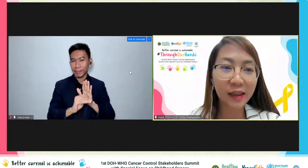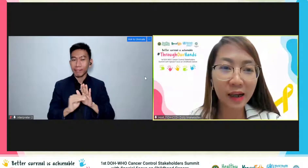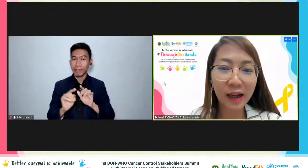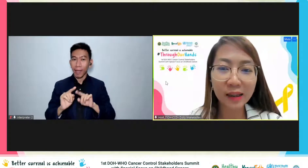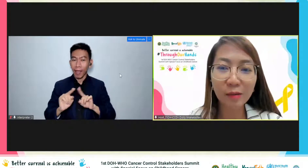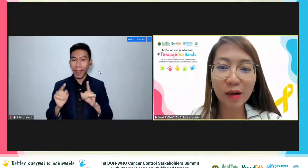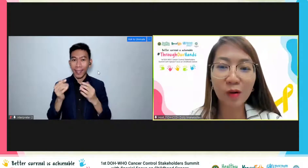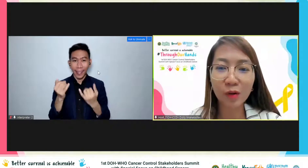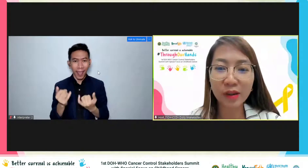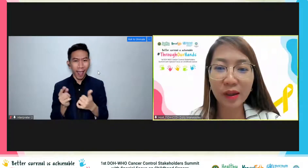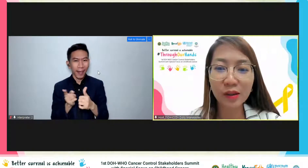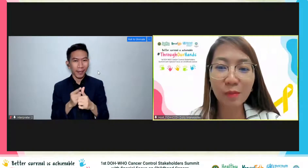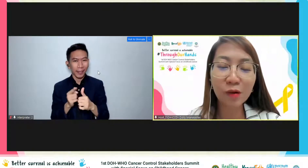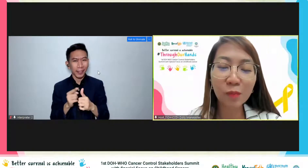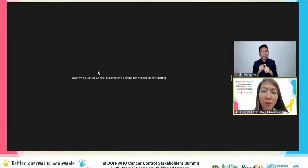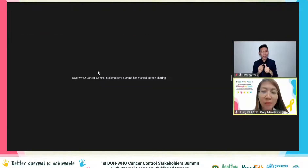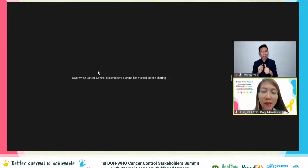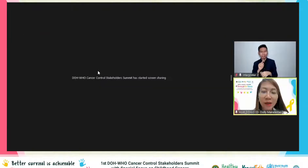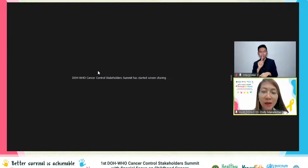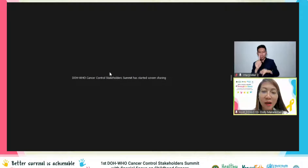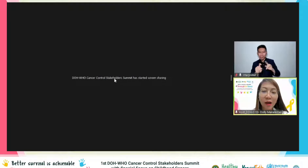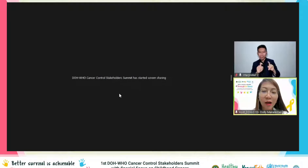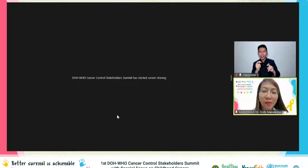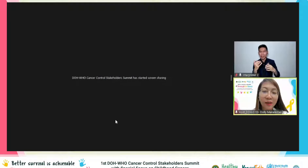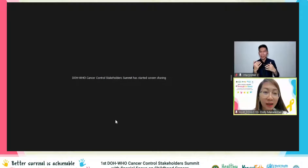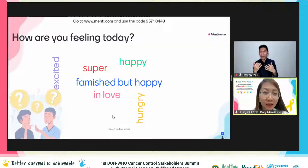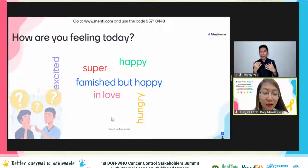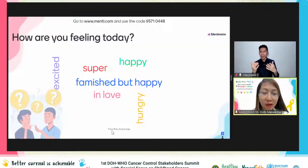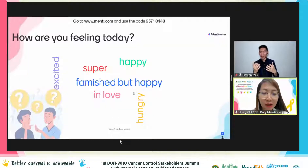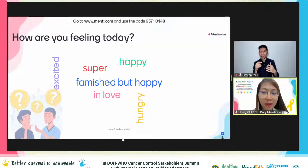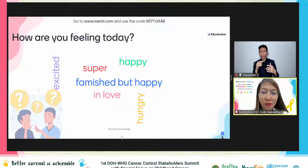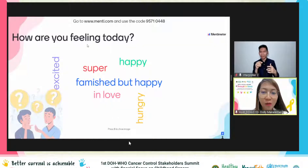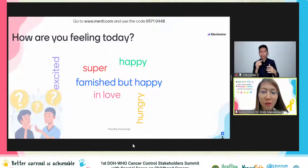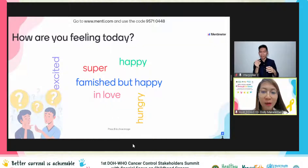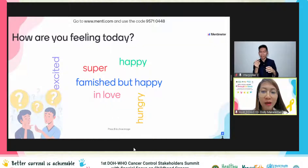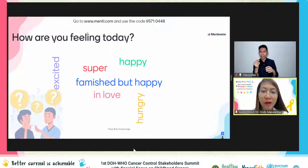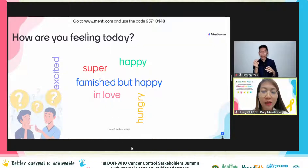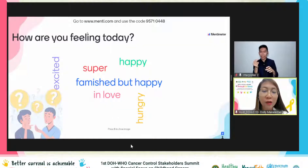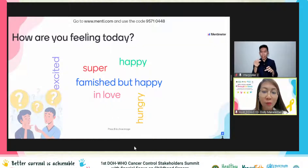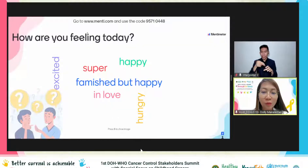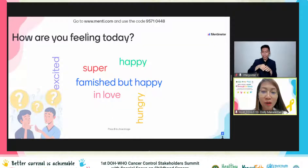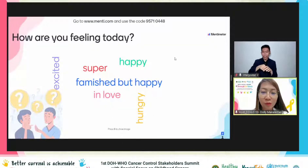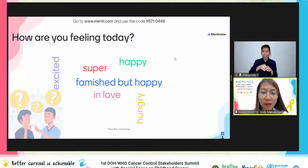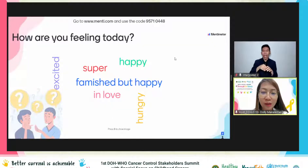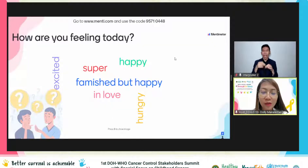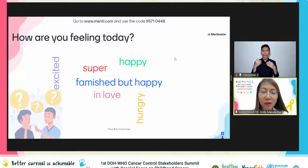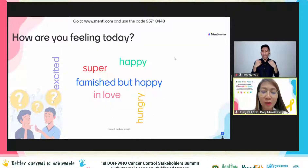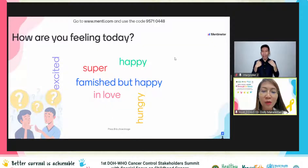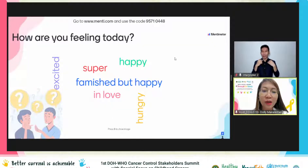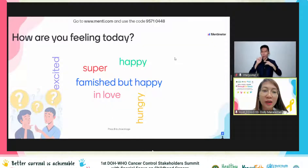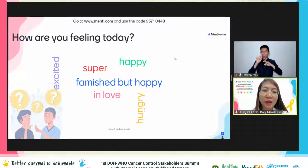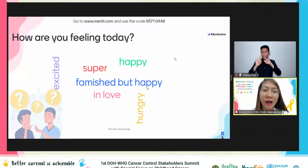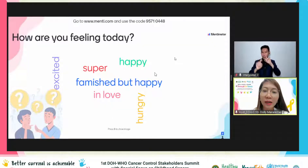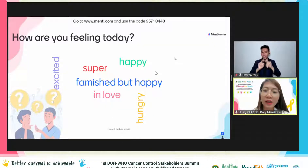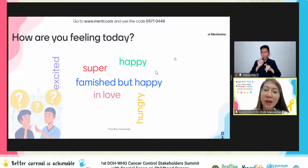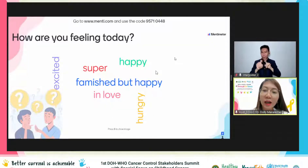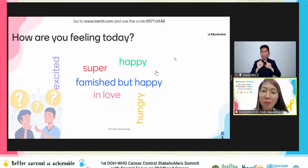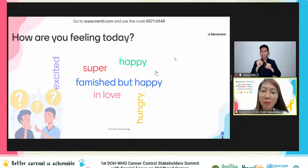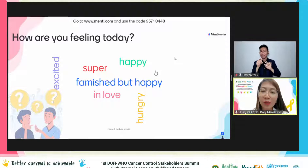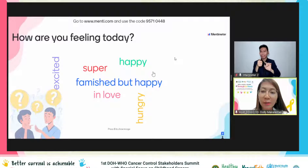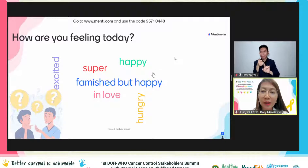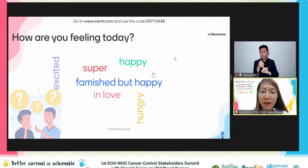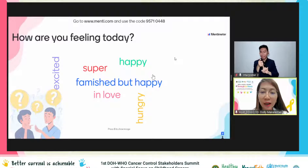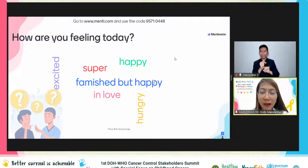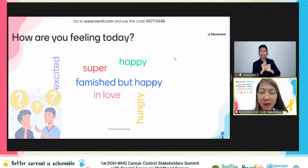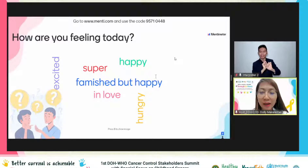muna natin ang ating mga audience. Meron po kaming inihandang mga tanong para inyo pong sagutin. So,